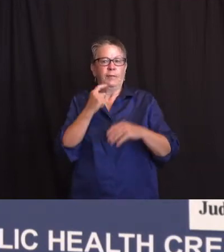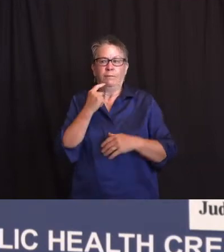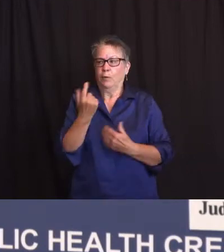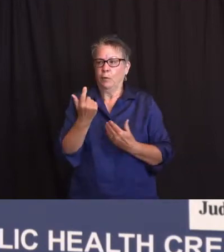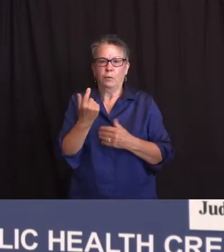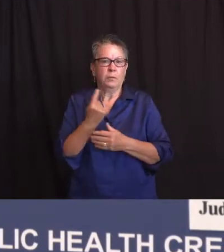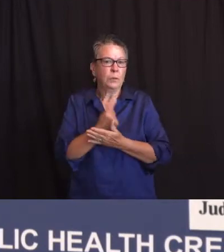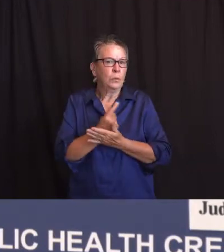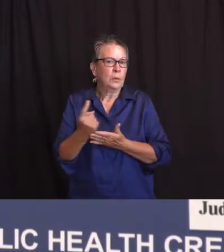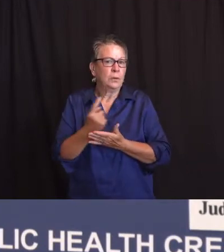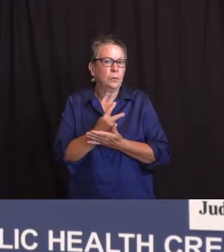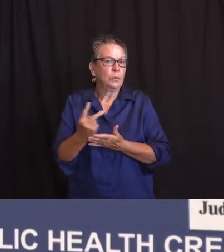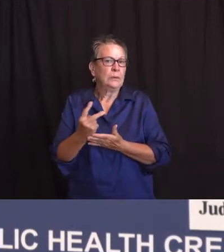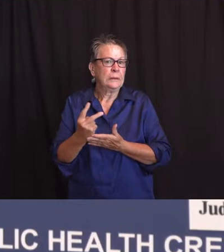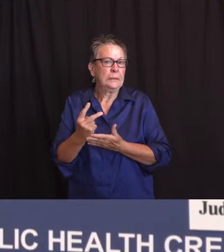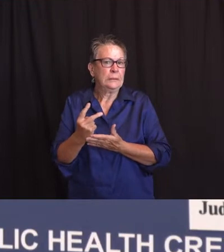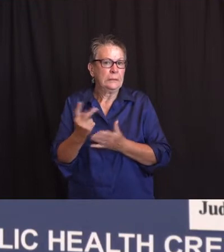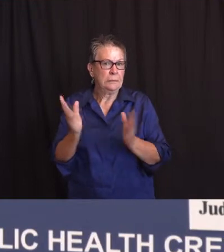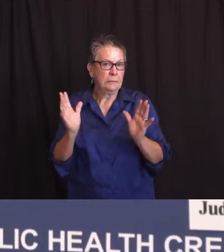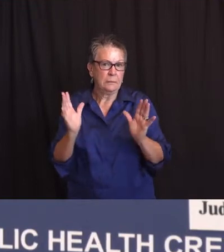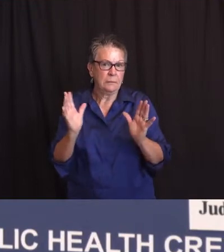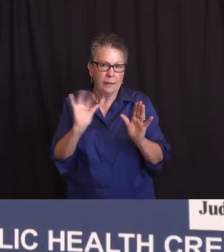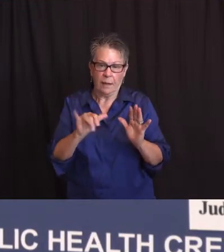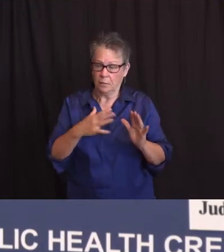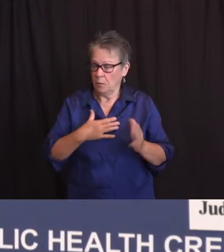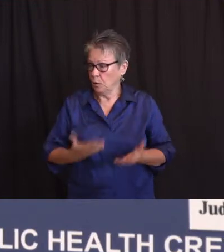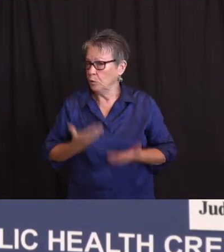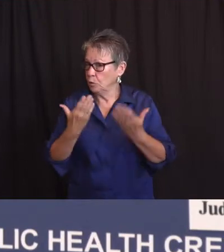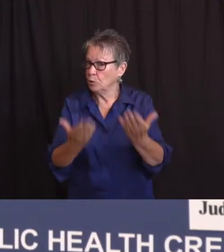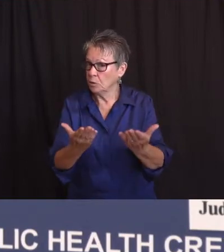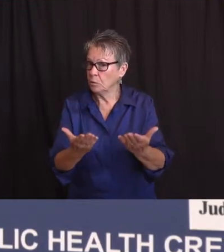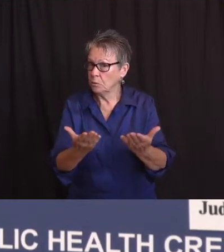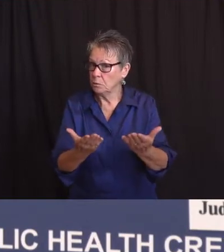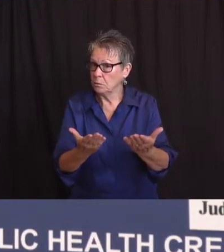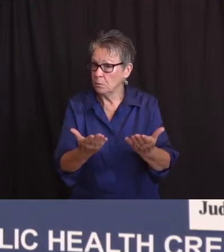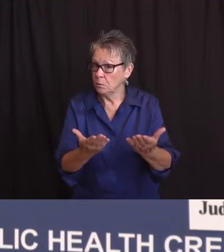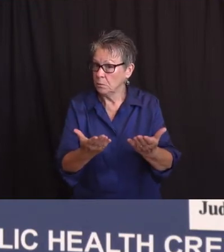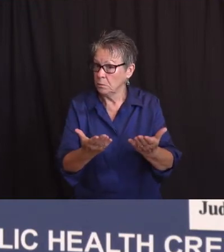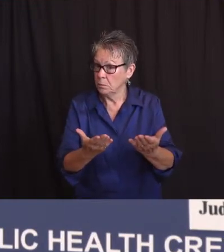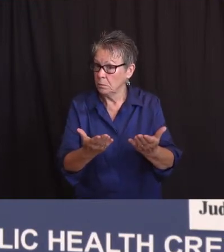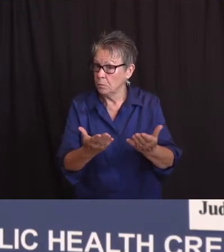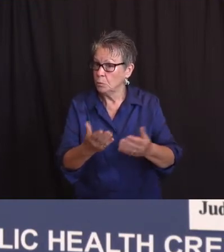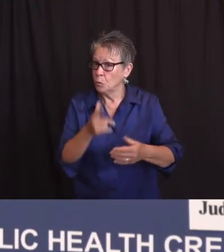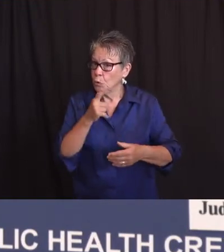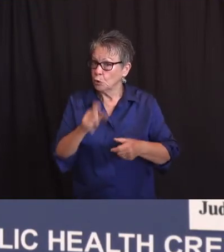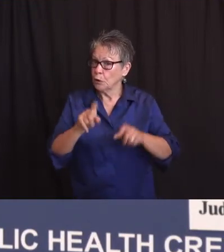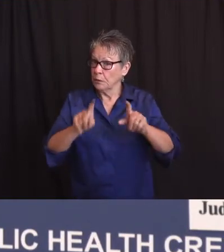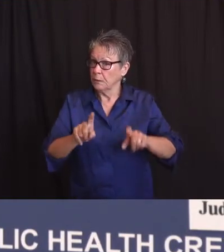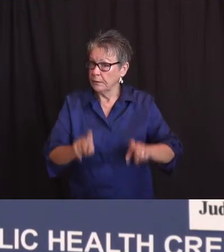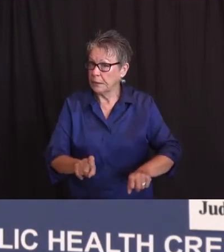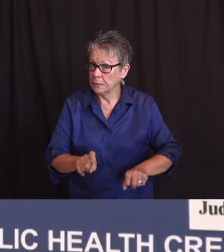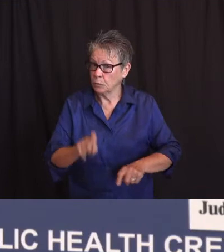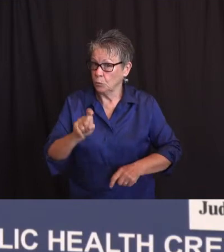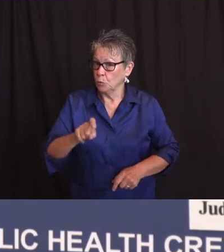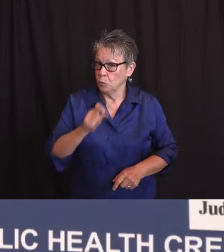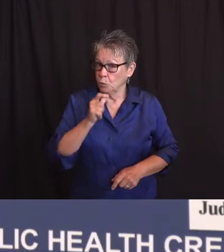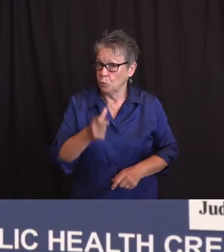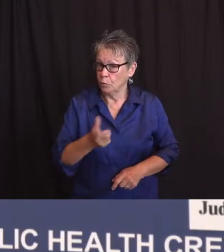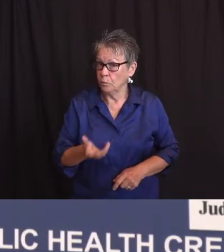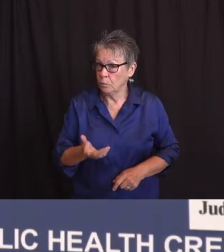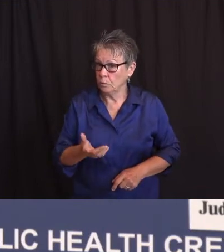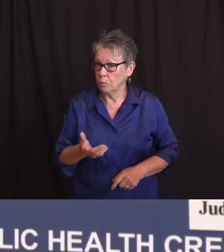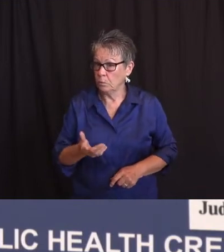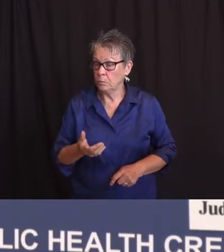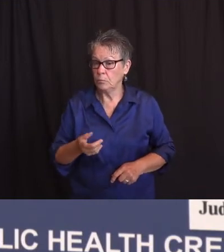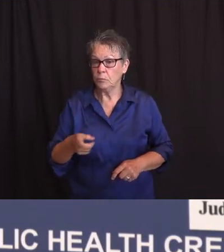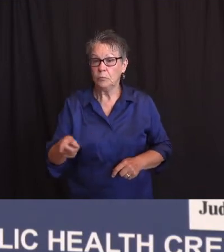tested. And as has been mentioned, anytime where you're not sure, if you think you're nervous, if you're, well, I've been going out to the clubs and